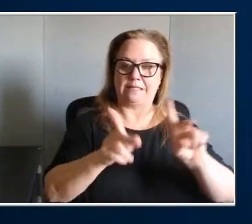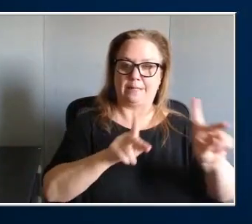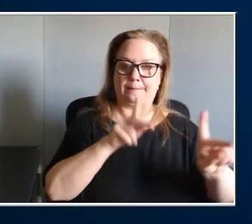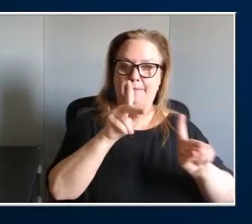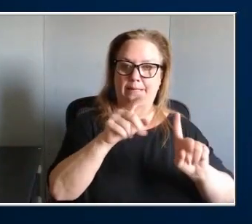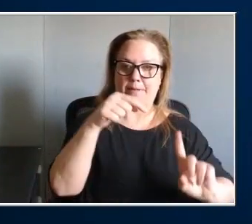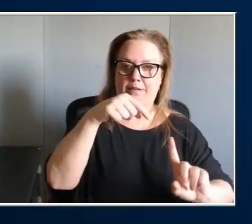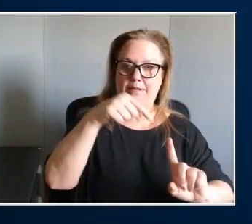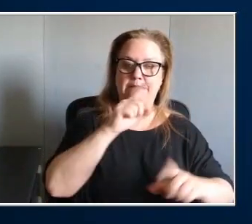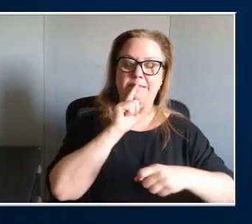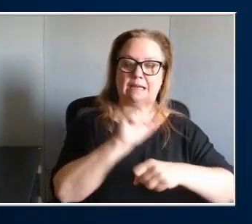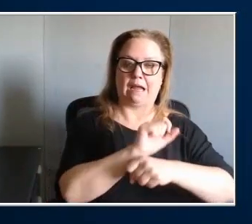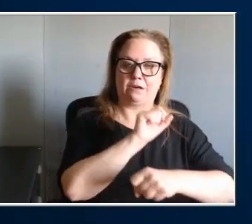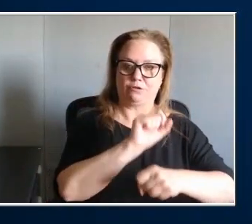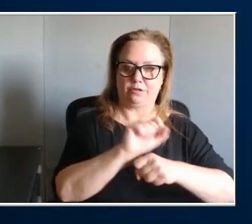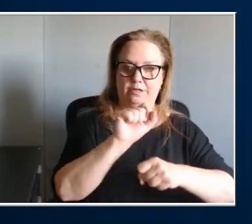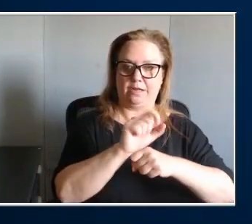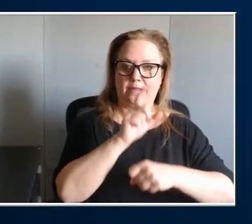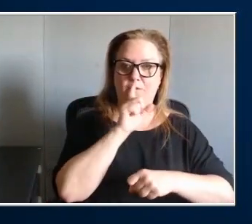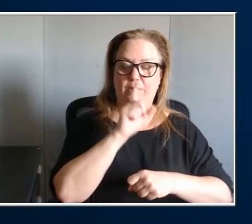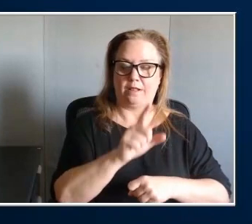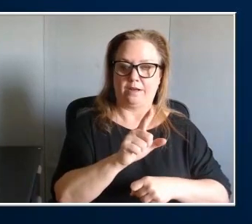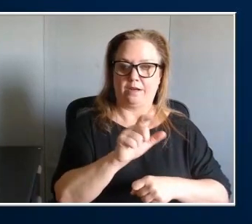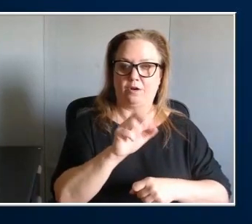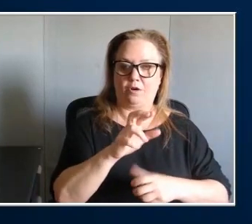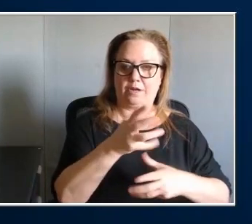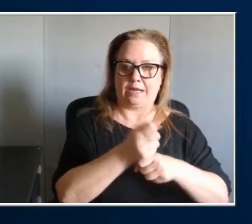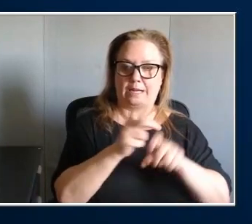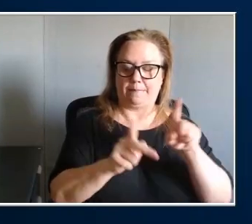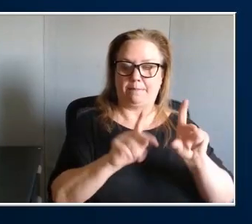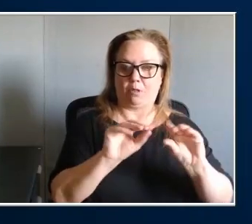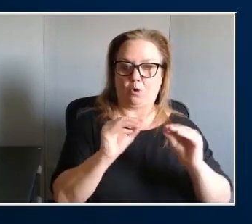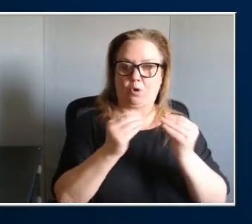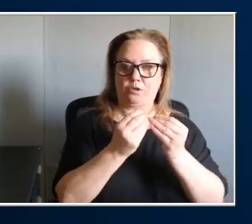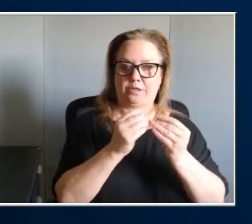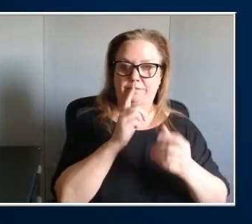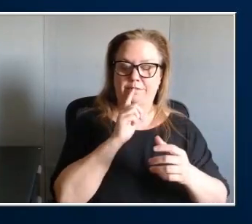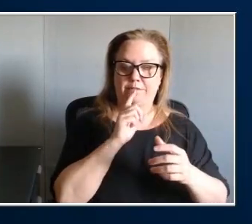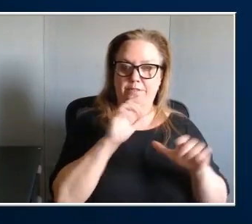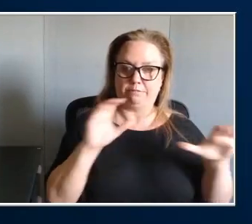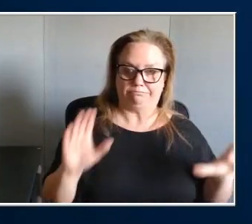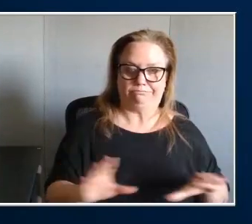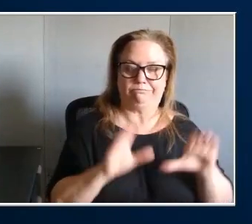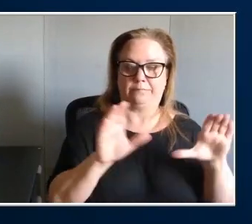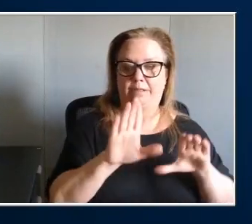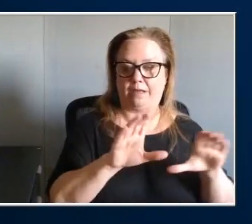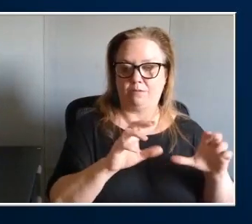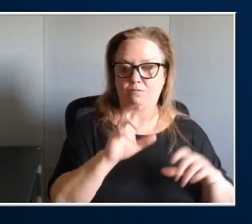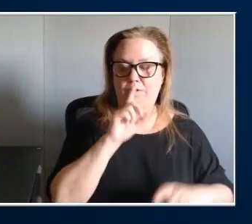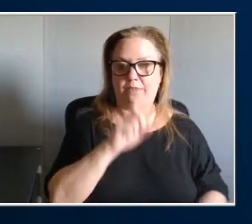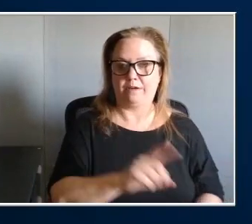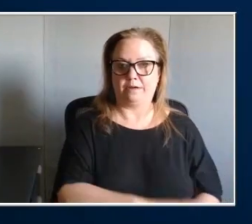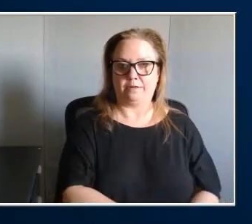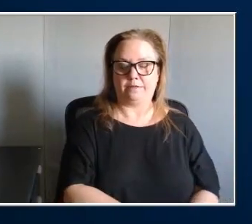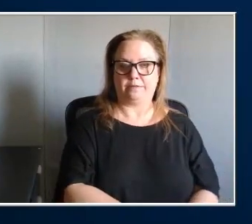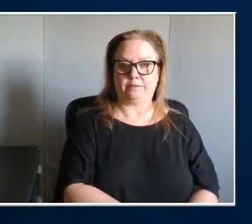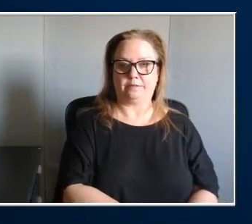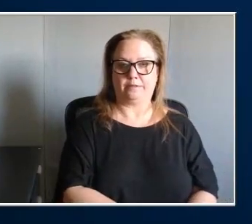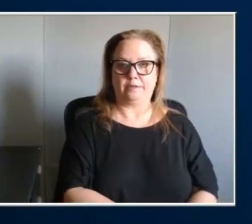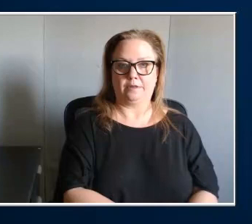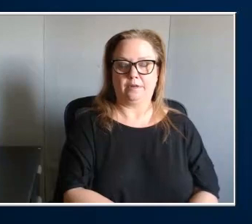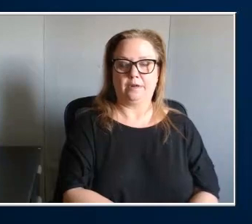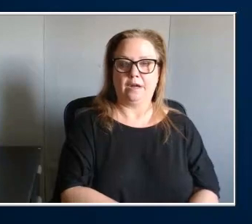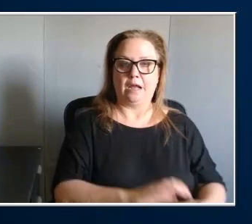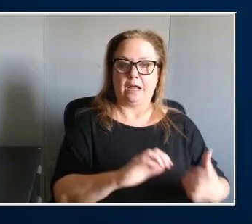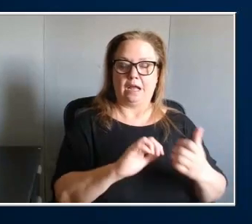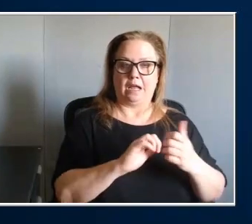this actually is the reality, or getting people and organizations to act on that reality? Oh, that's a great. Okay, so how are